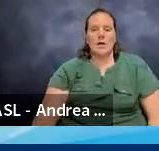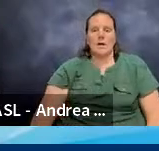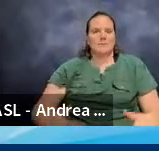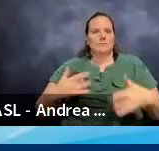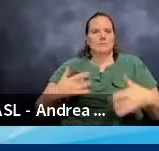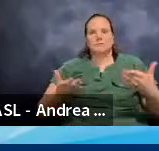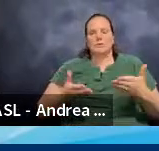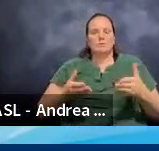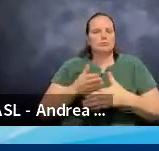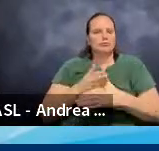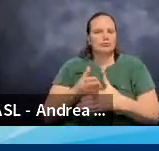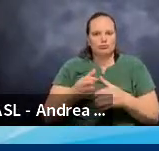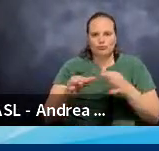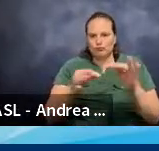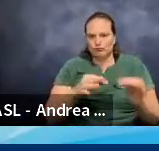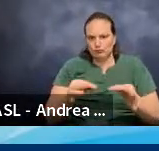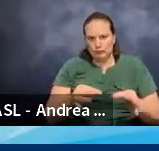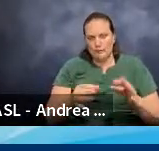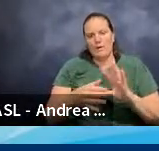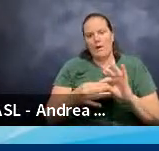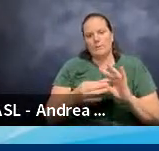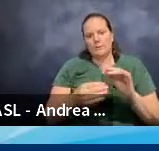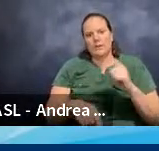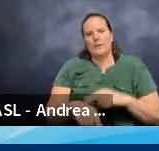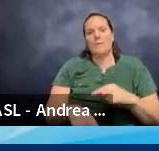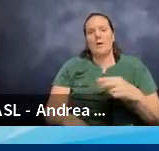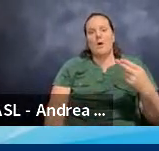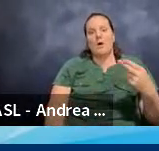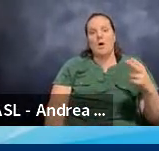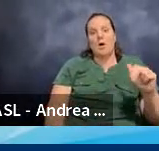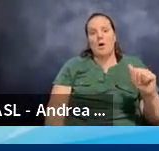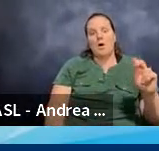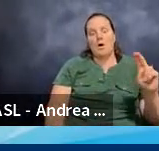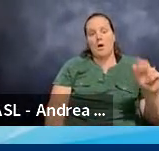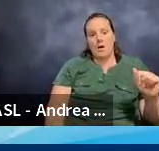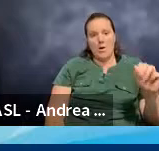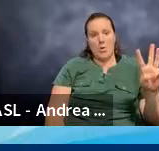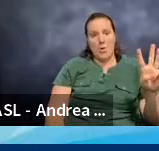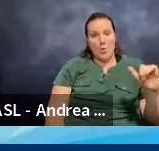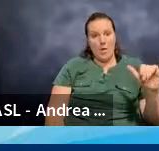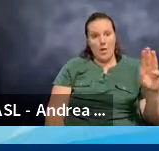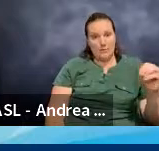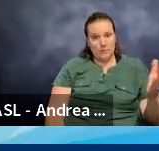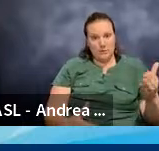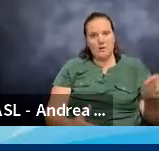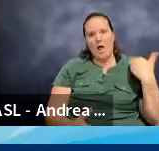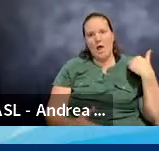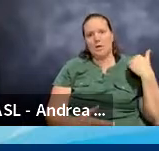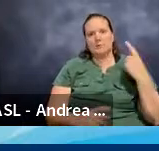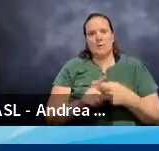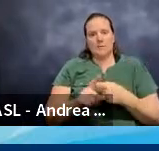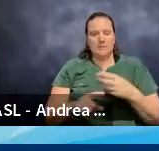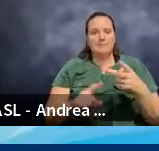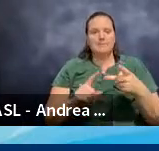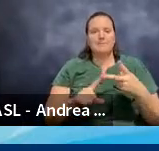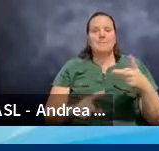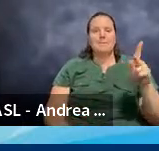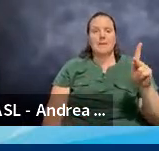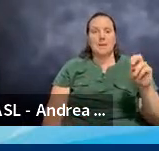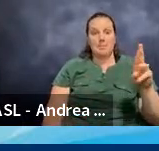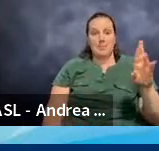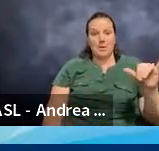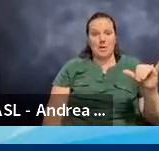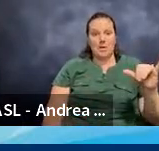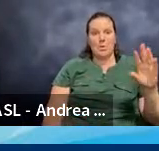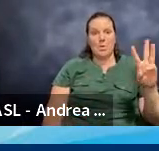you about the comment period. I know my colleagues Hannah Williams was here last month as well as Kimberly Webb. And so